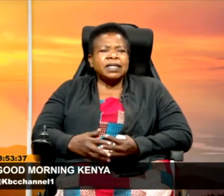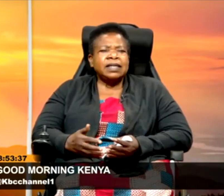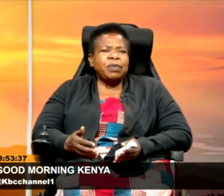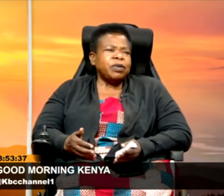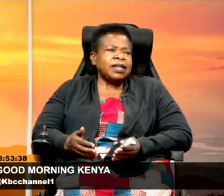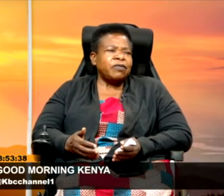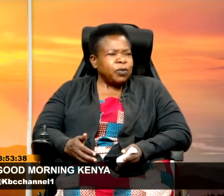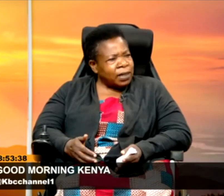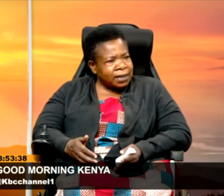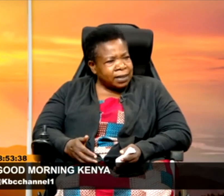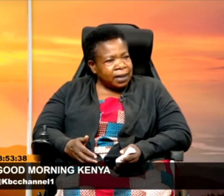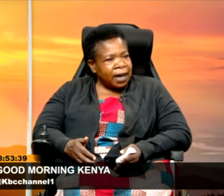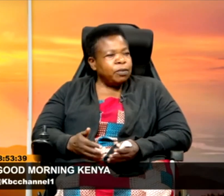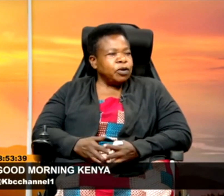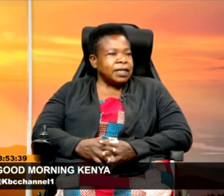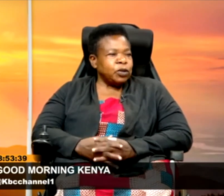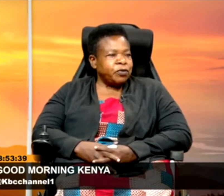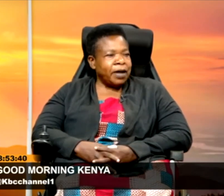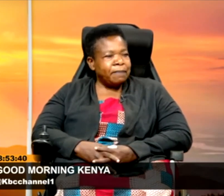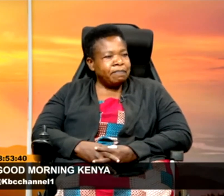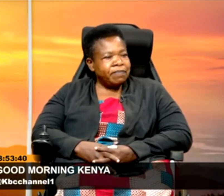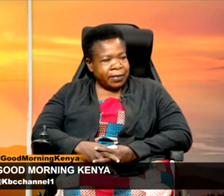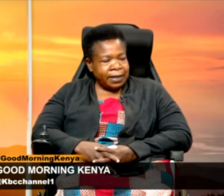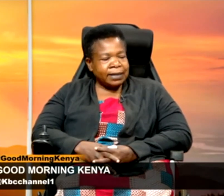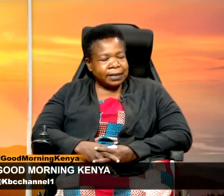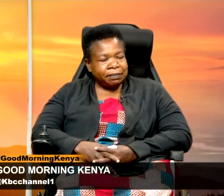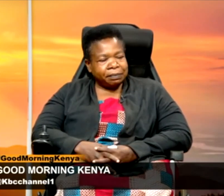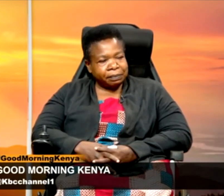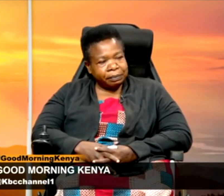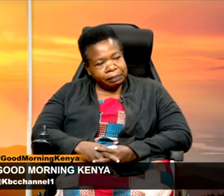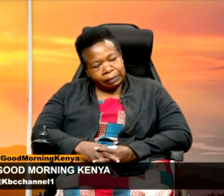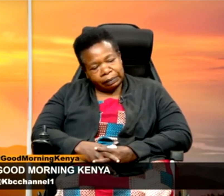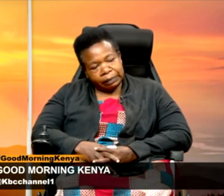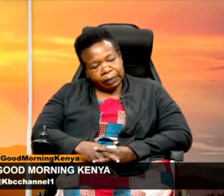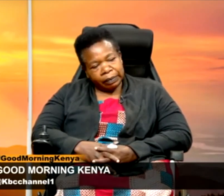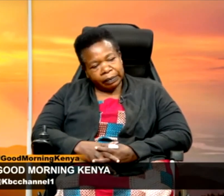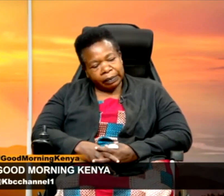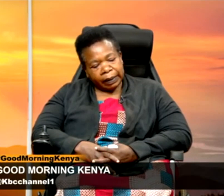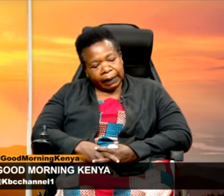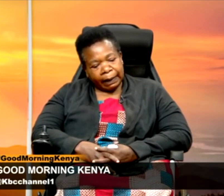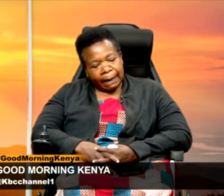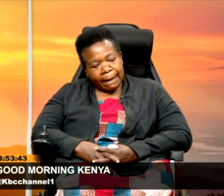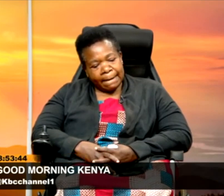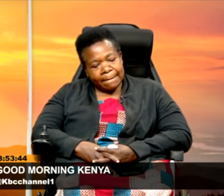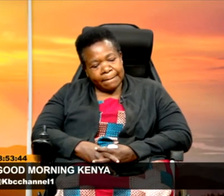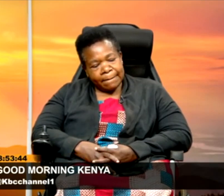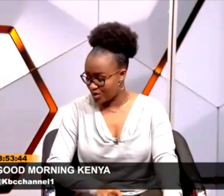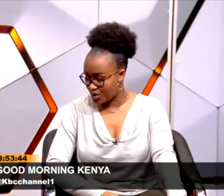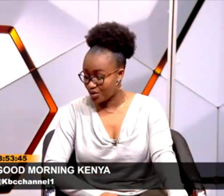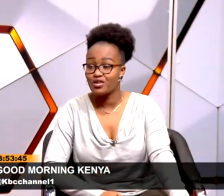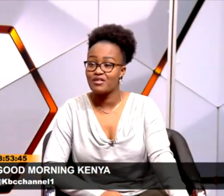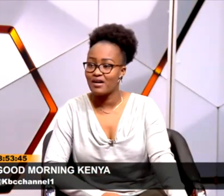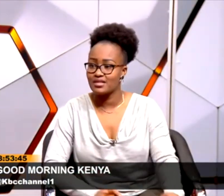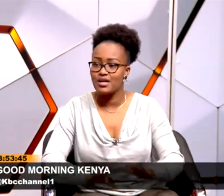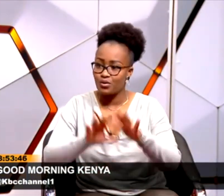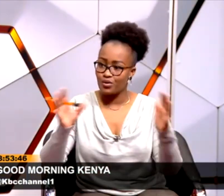and celebrating the people that have worked with us and brought us so far. All right. Yes. Now, let me come to you, Father Peter Wambulwa, as a member of the